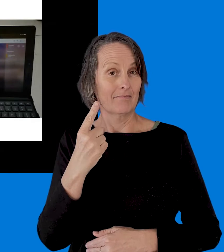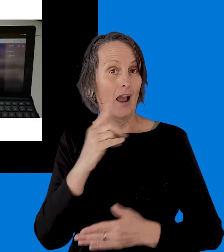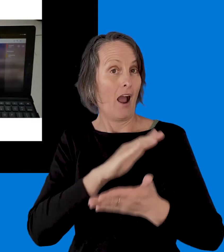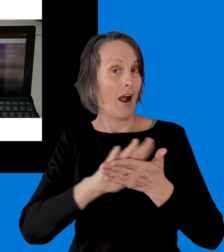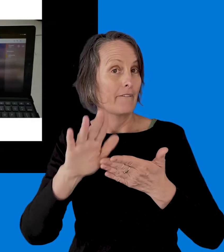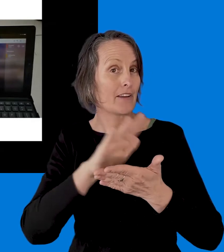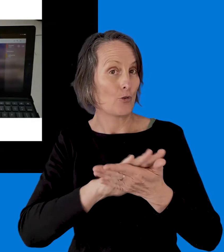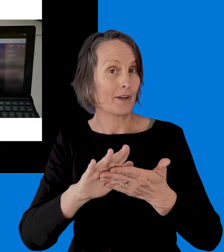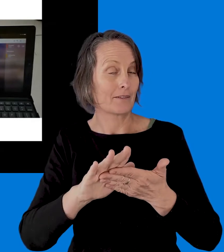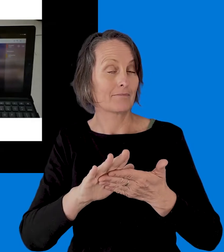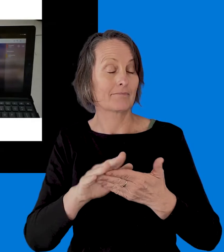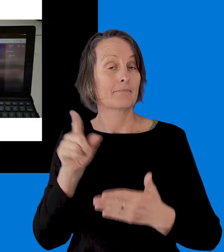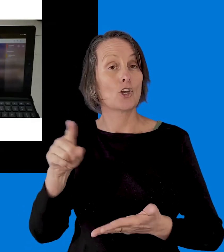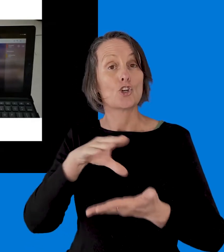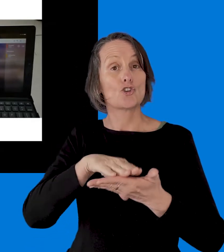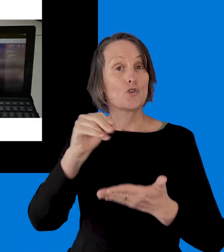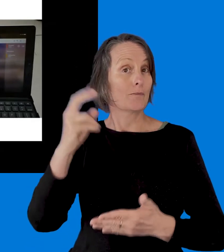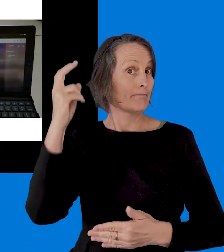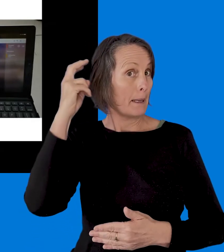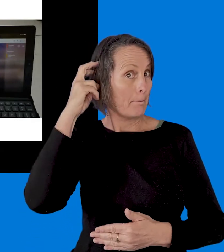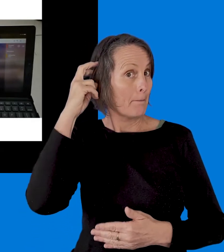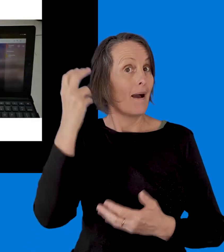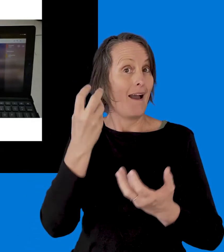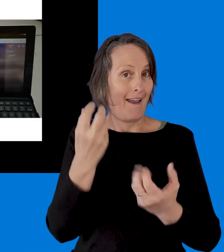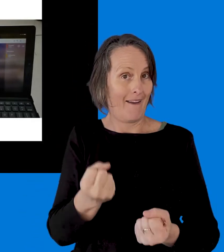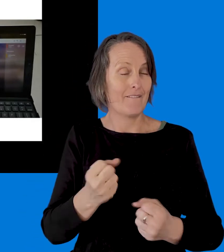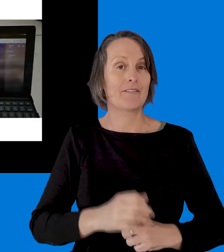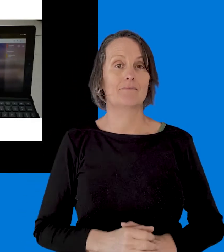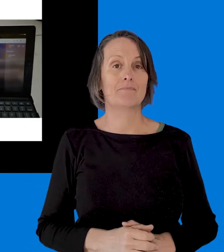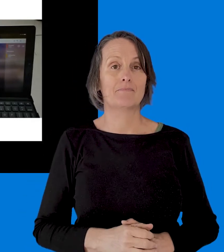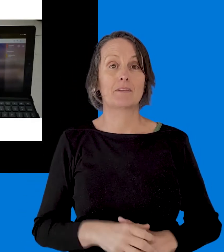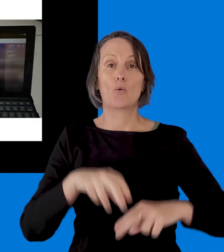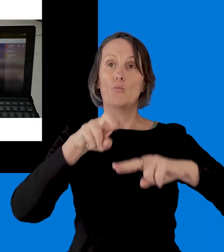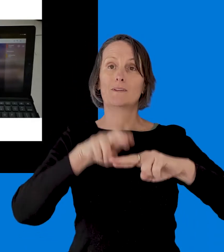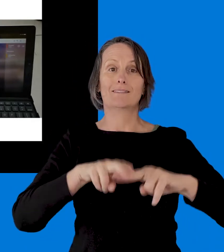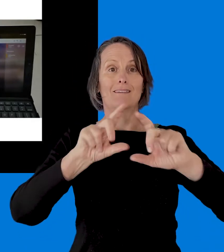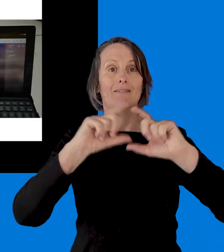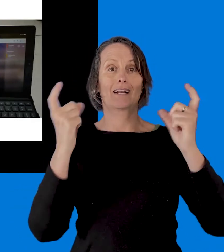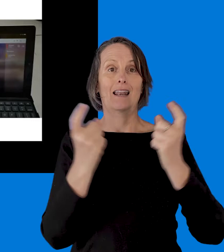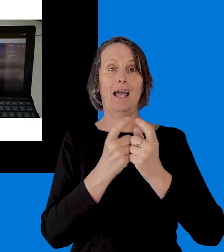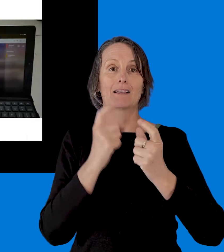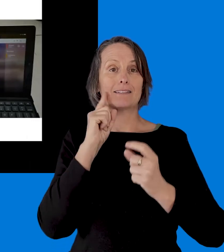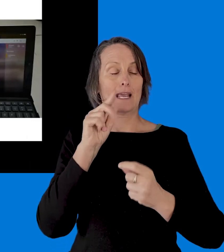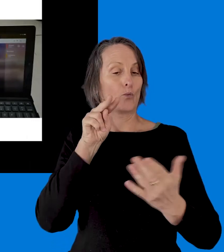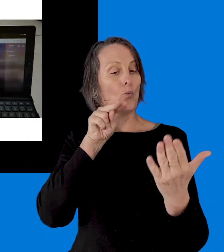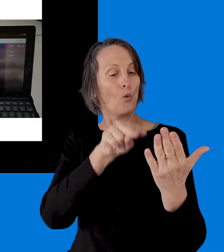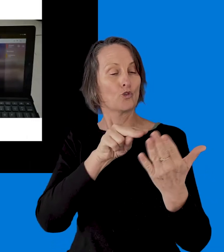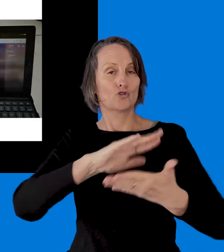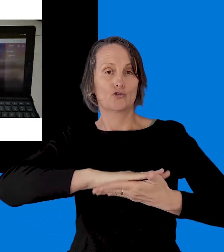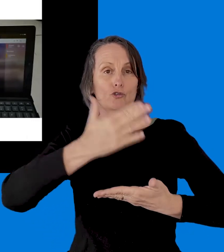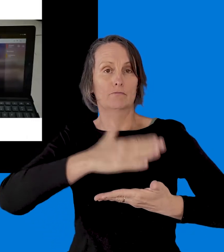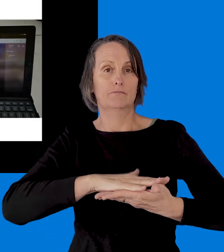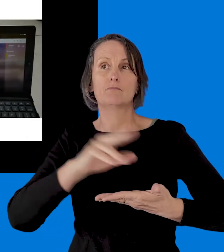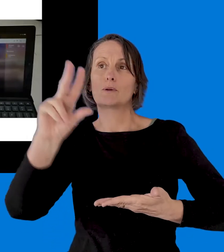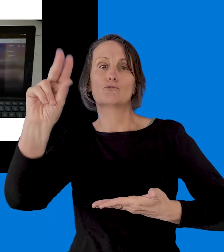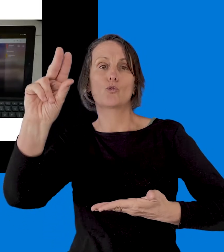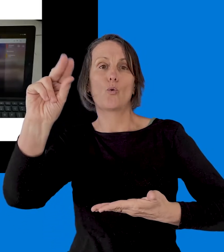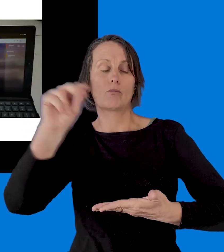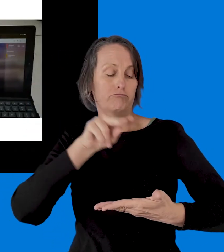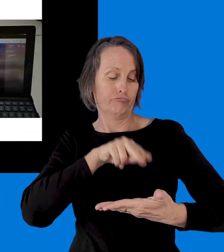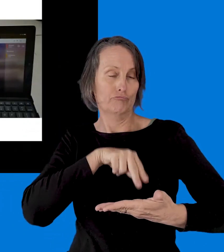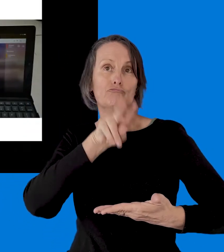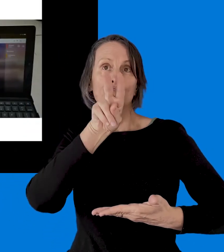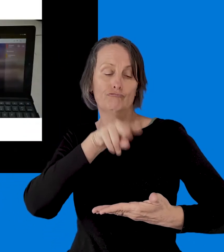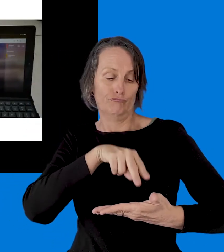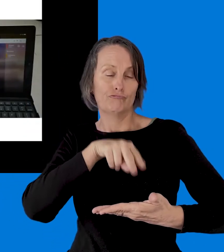is hard of hearing. He has cochlear implants, and he sits in a class and is able to watch the transcripts of what the